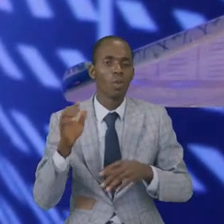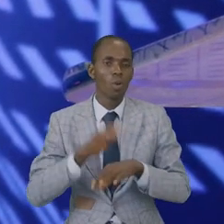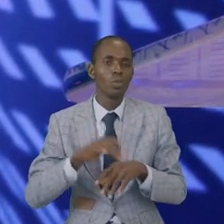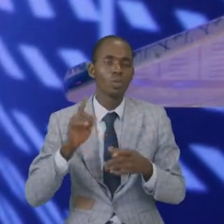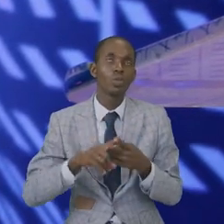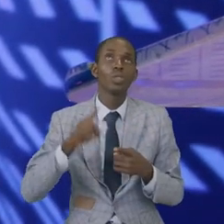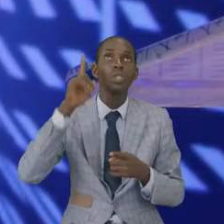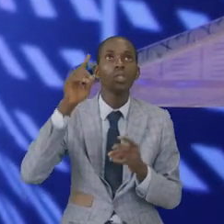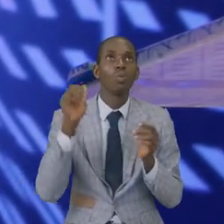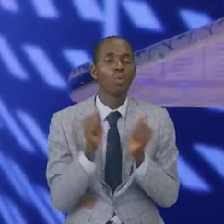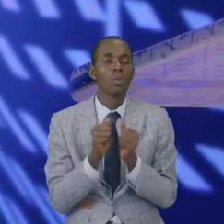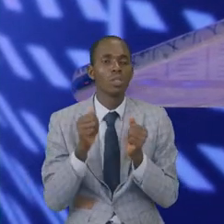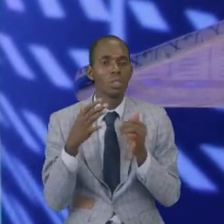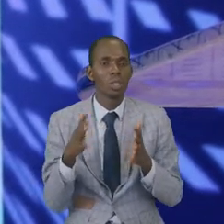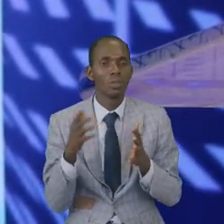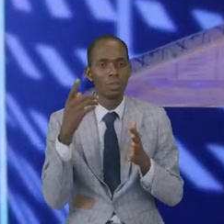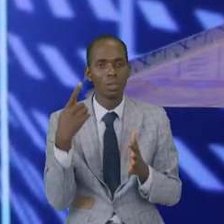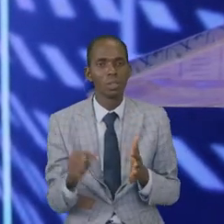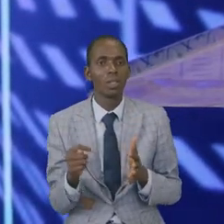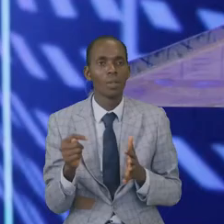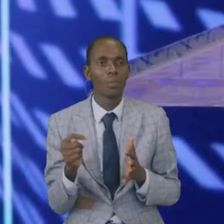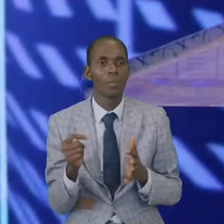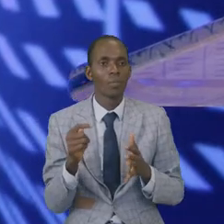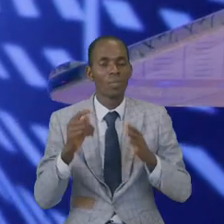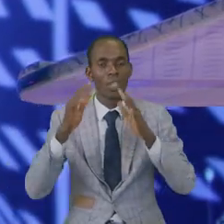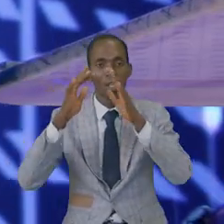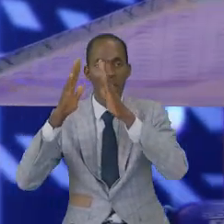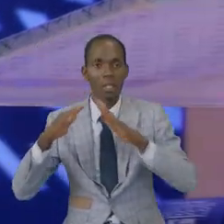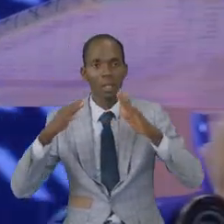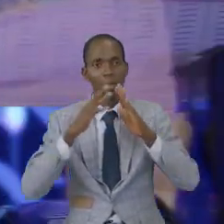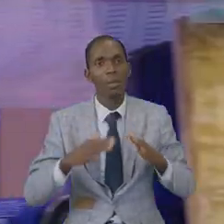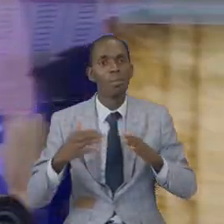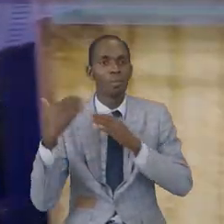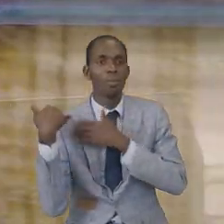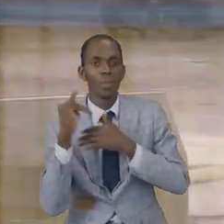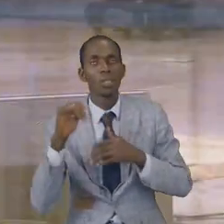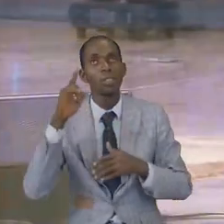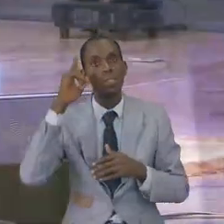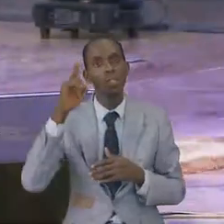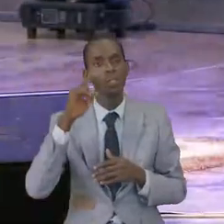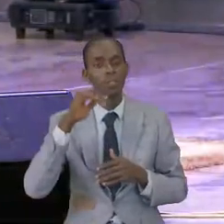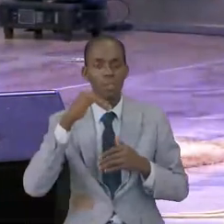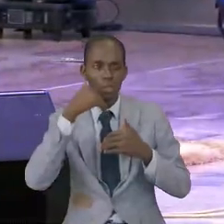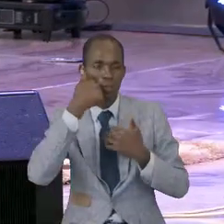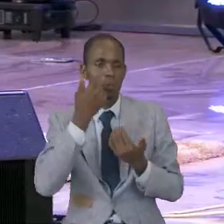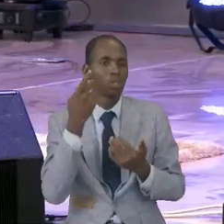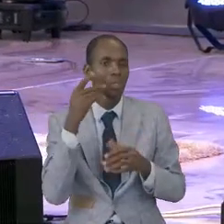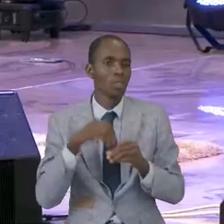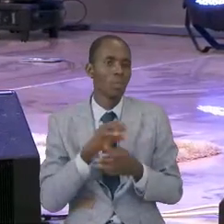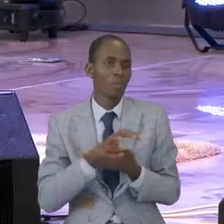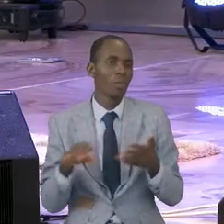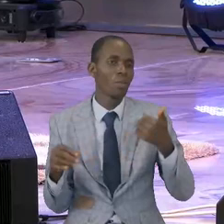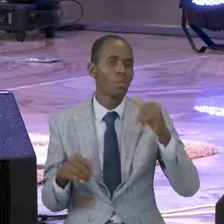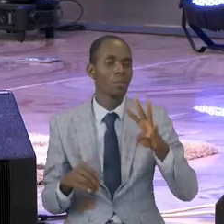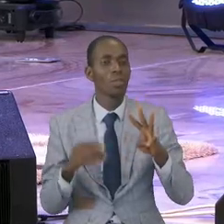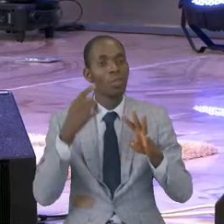him without the camp, bearing his reproach. Why? Look at verse 14. In verse